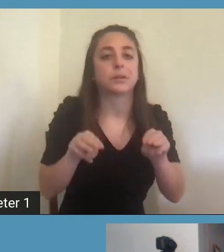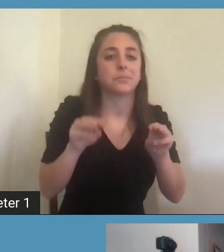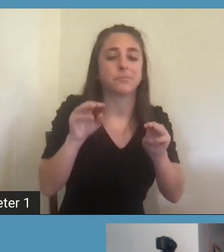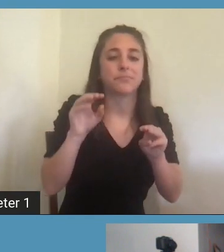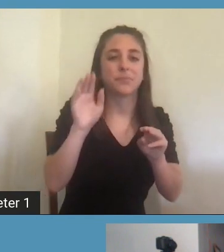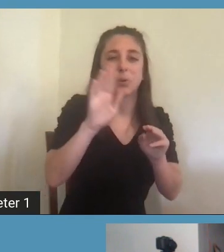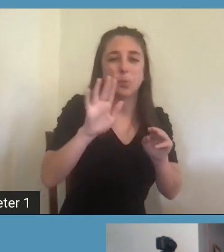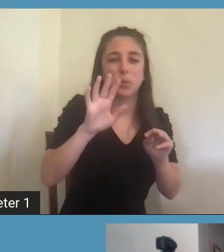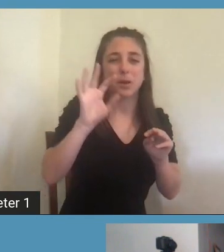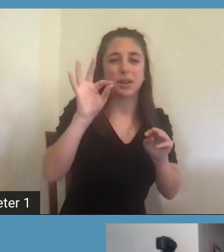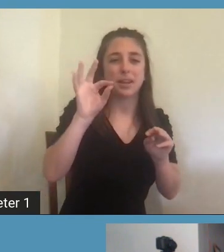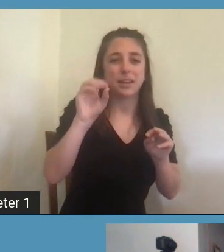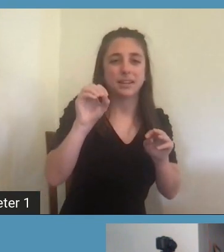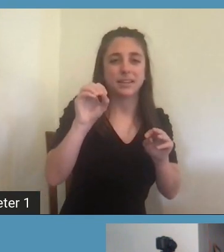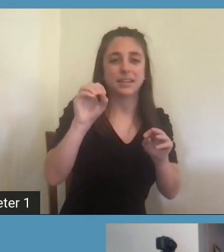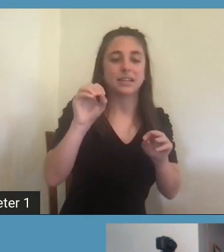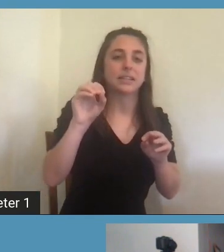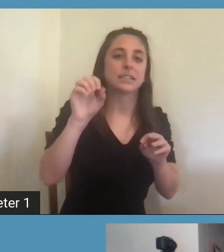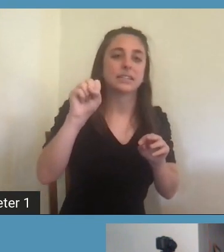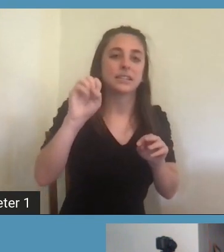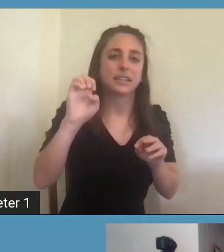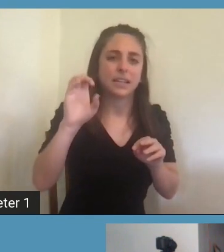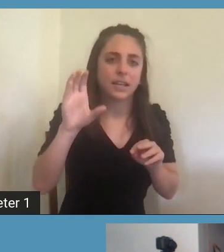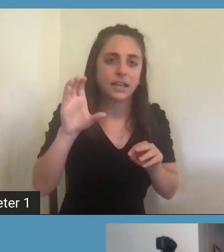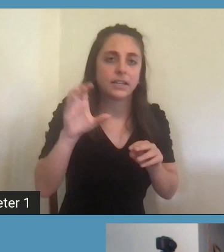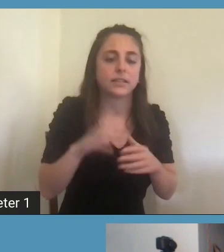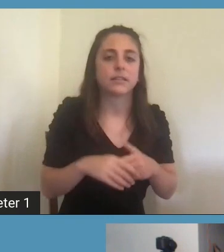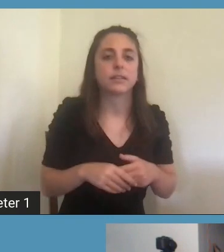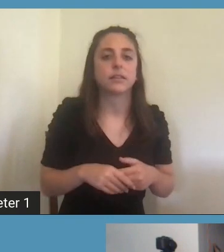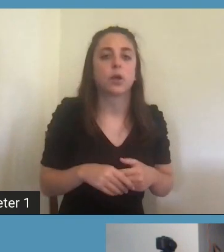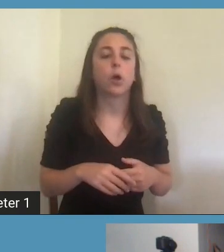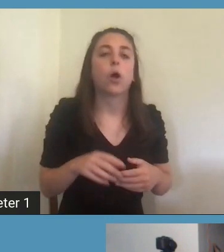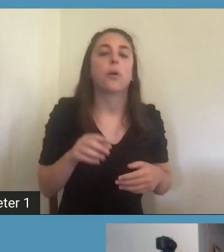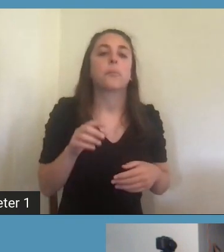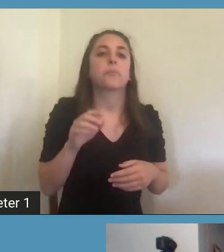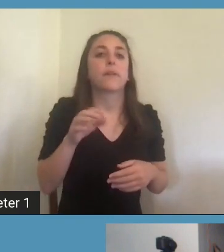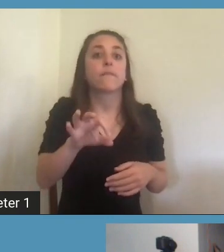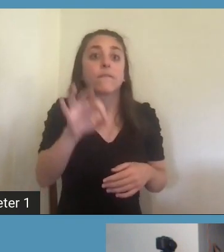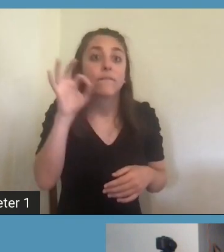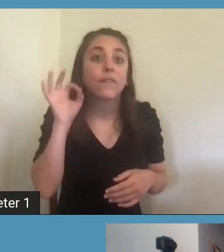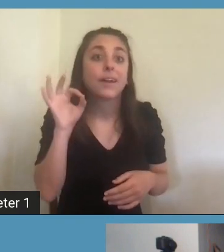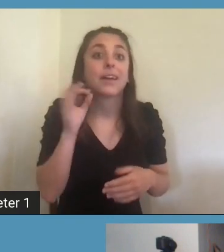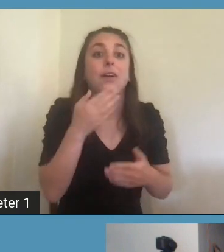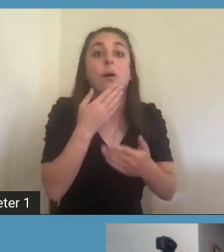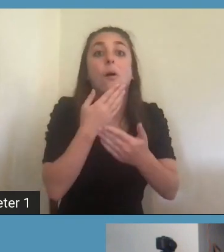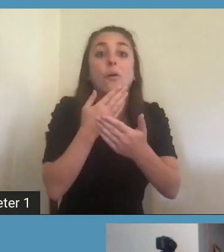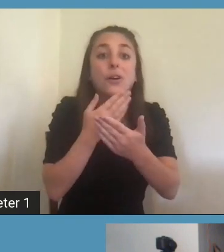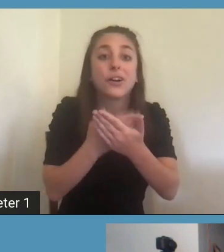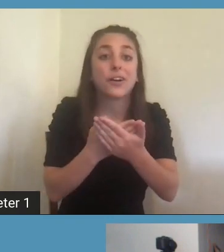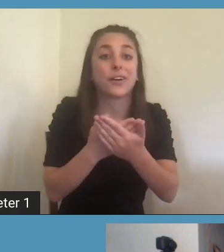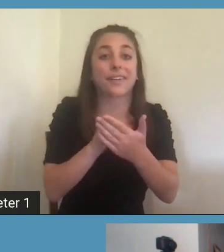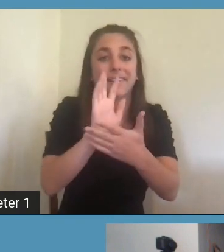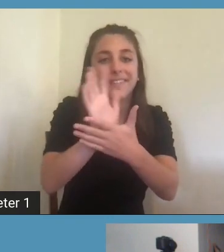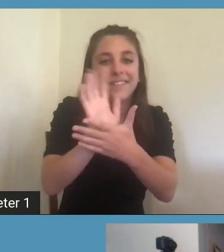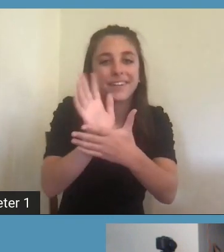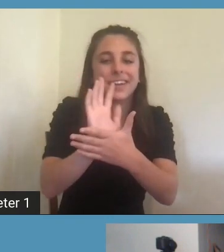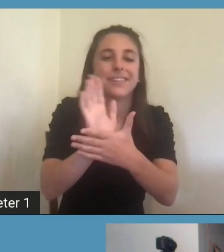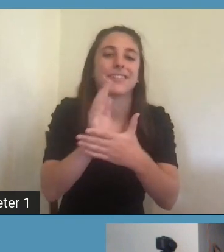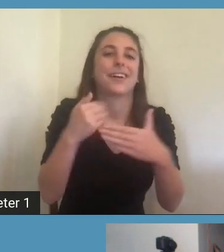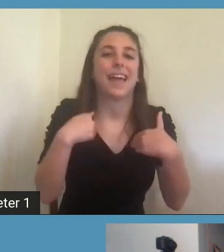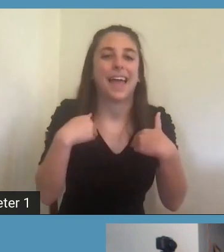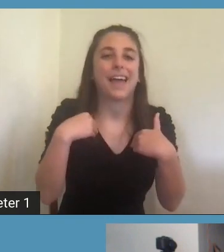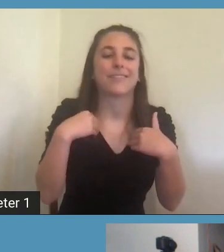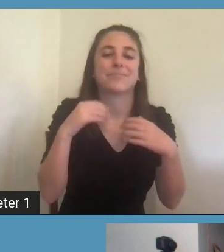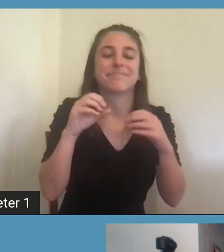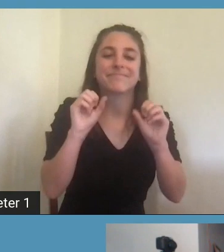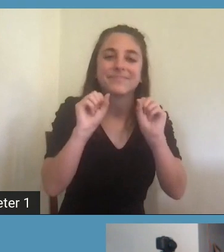shopping through that script and I'm finding, oh, this is a good video clip that I know I have somewhere on my computer that I can put in